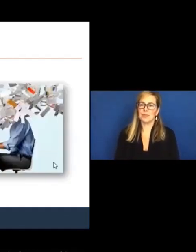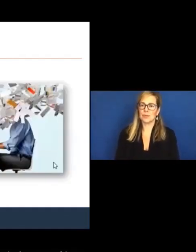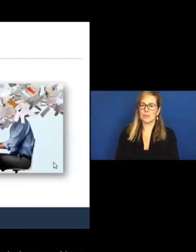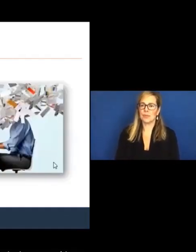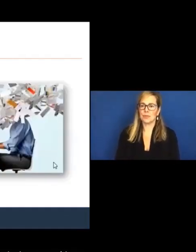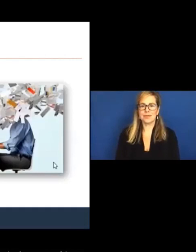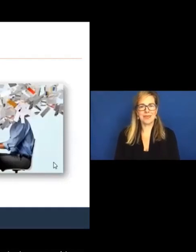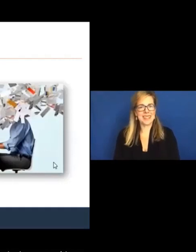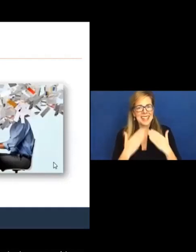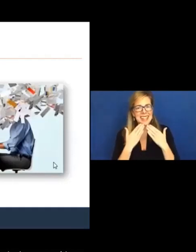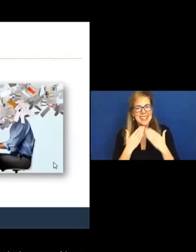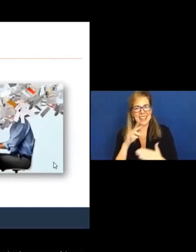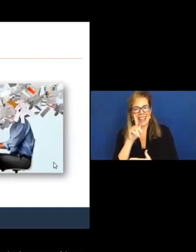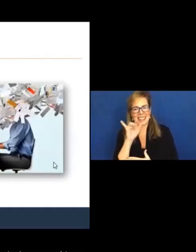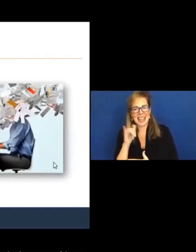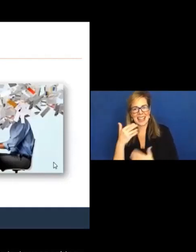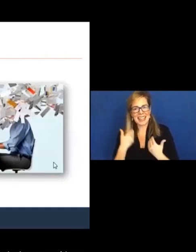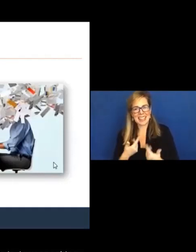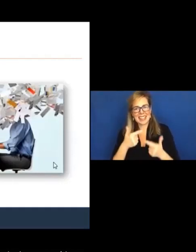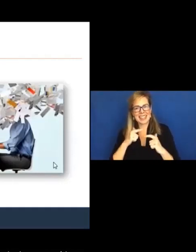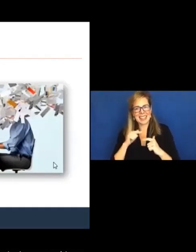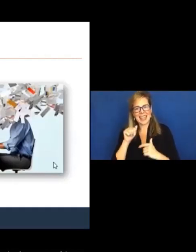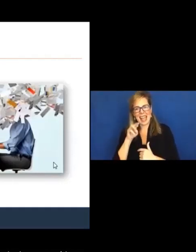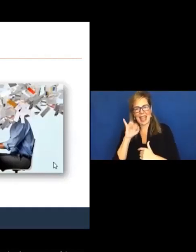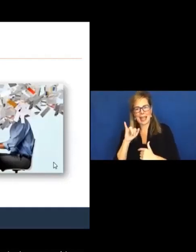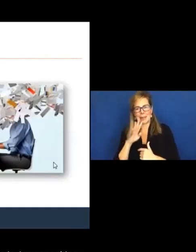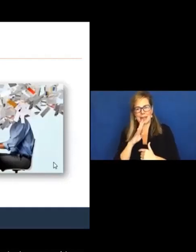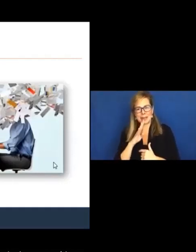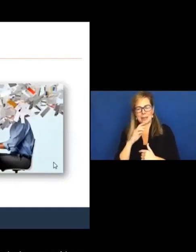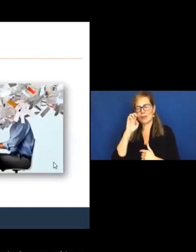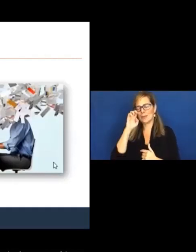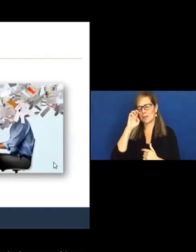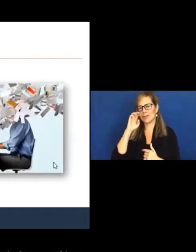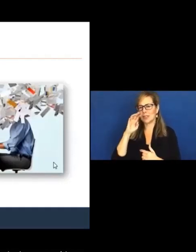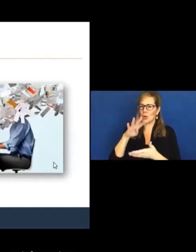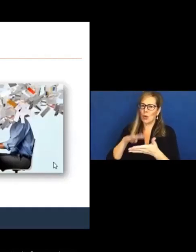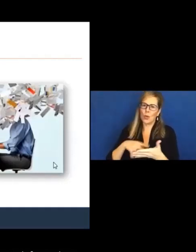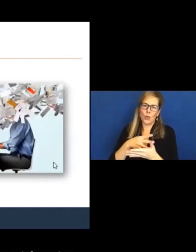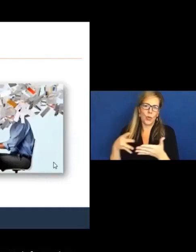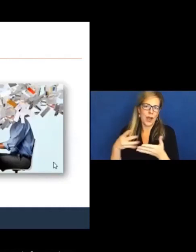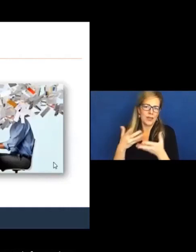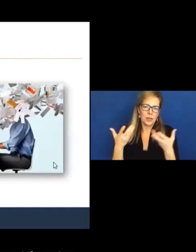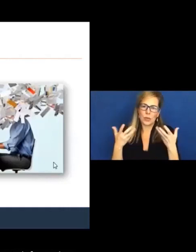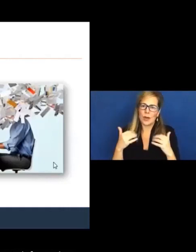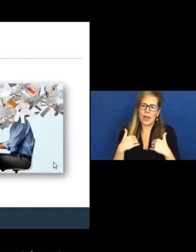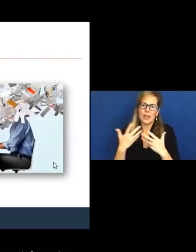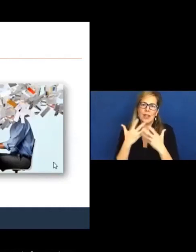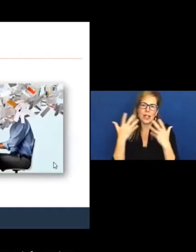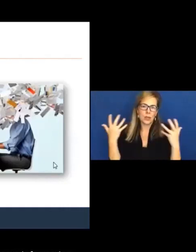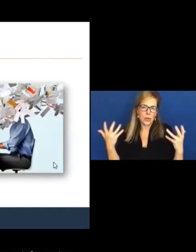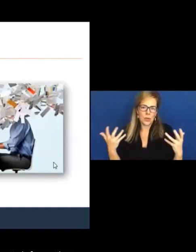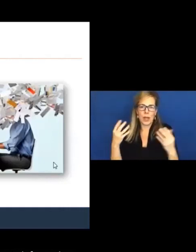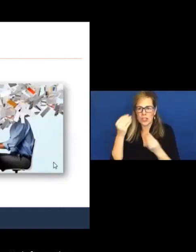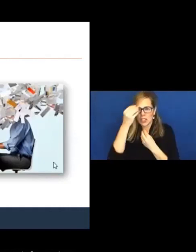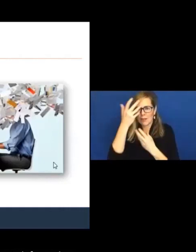Thanks, Kelly. This is Amy speaking. So as far as graphs, you don't want to have too much